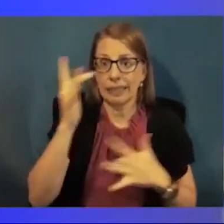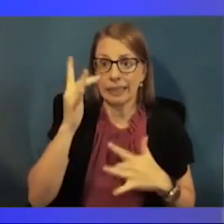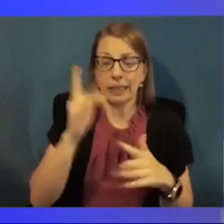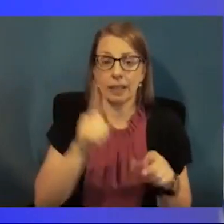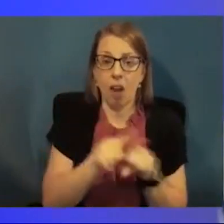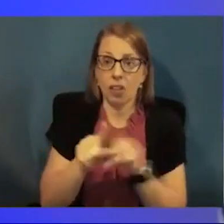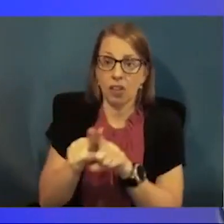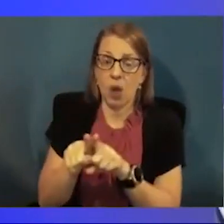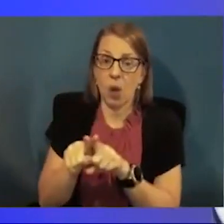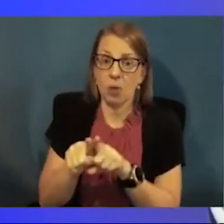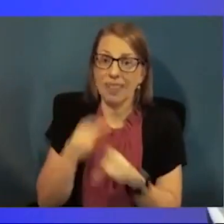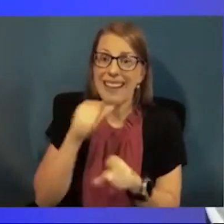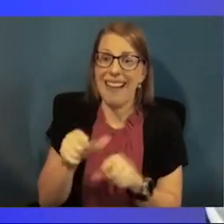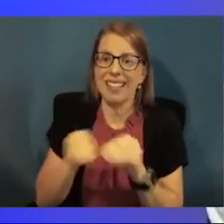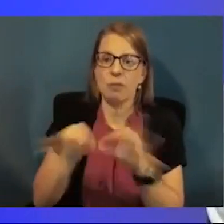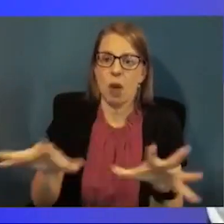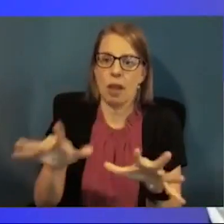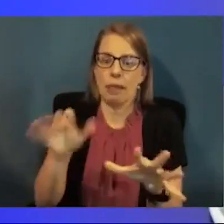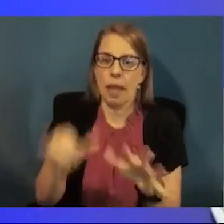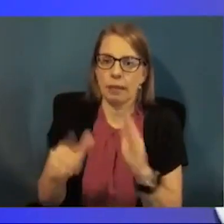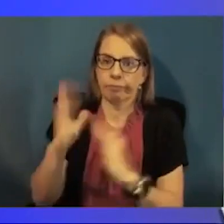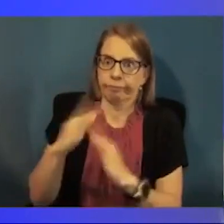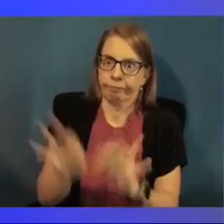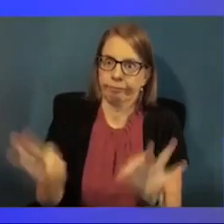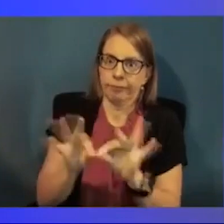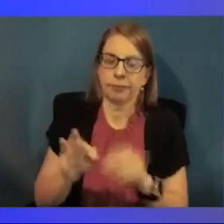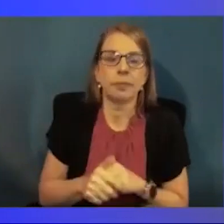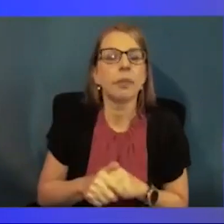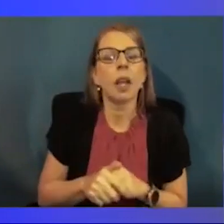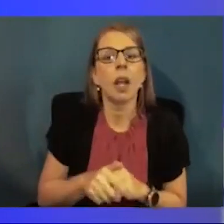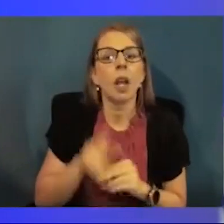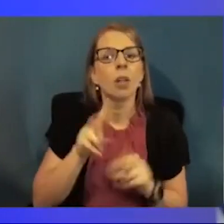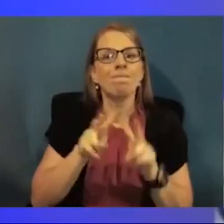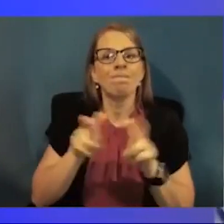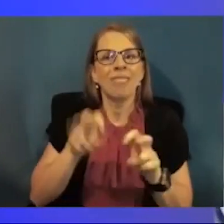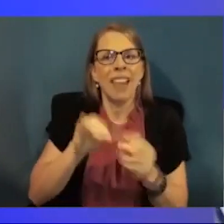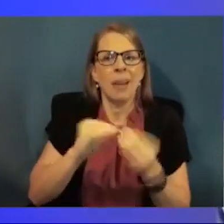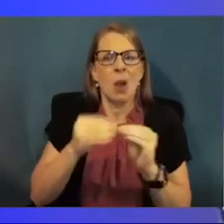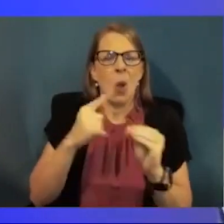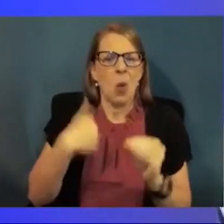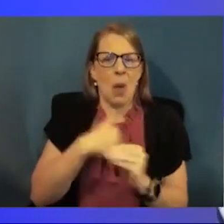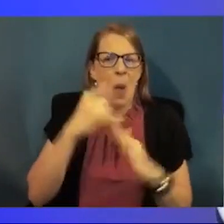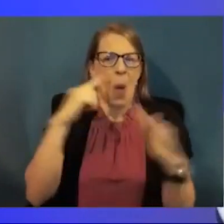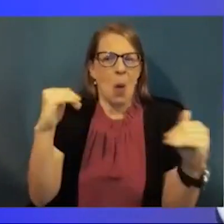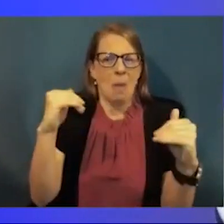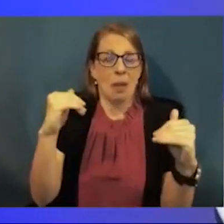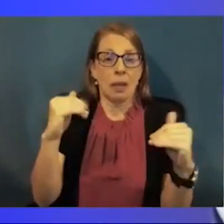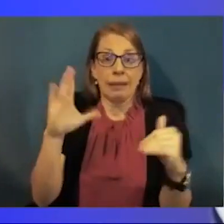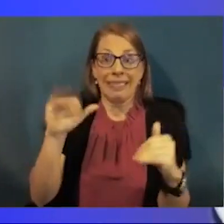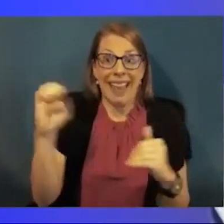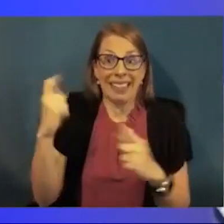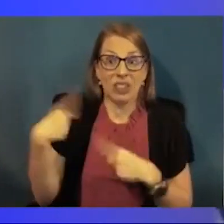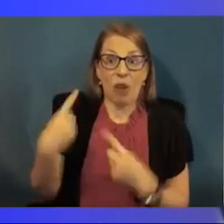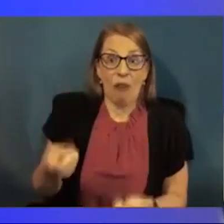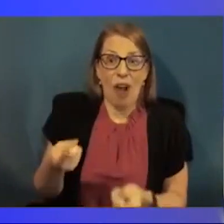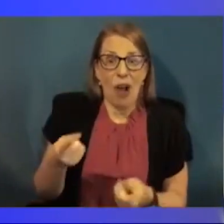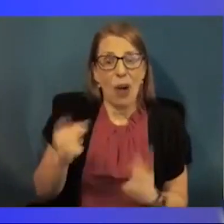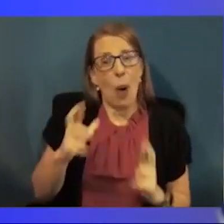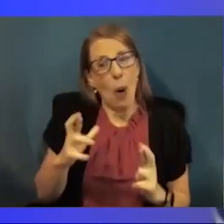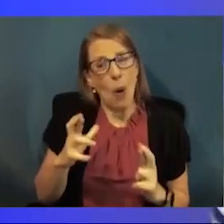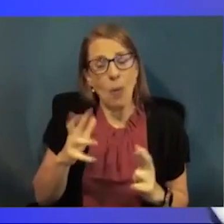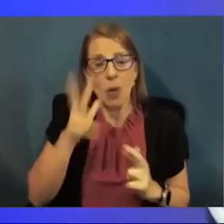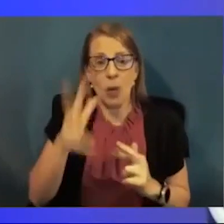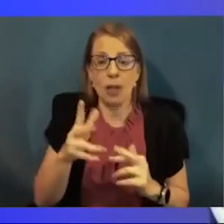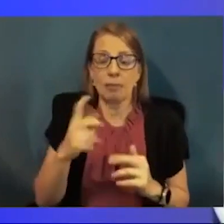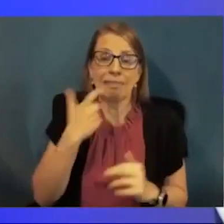well. So, I think looking at that number, we would have hoped by the number of cases so far, recent cases,